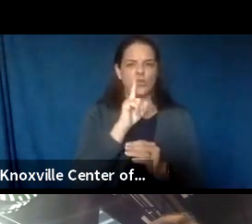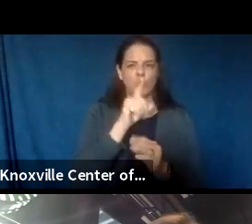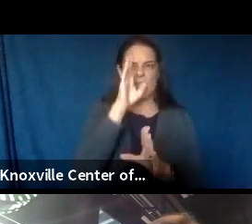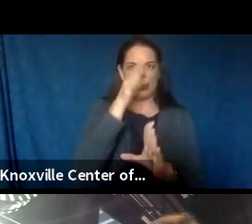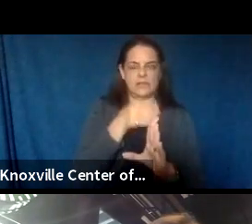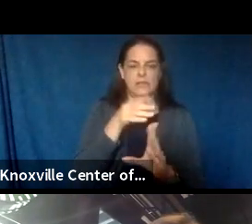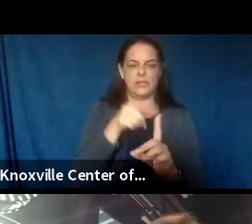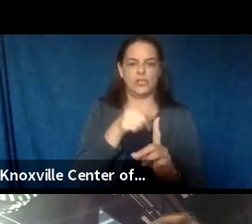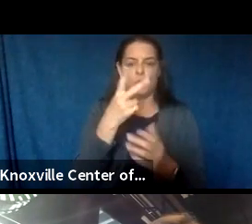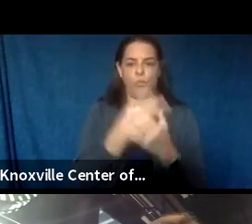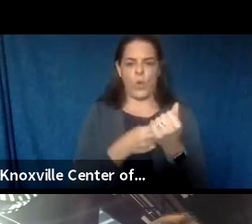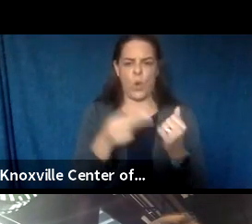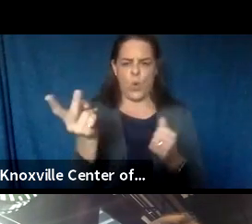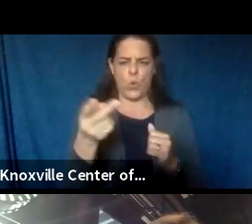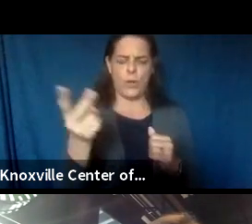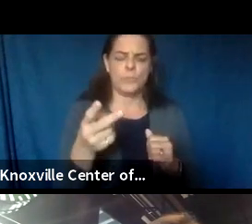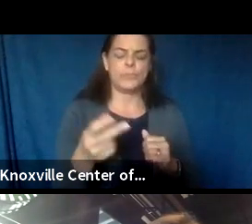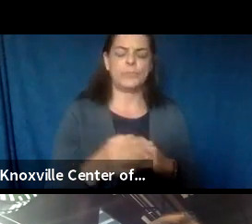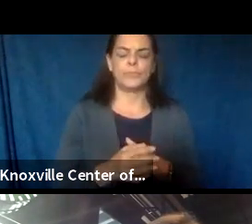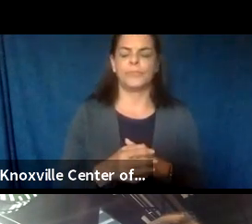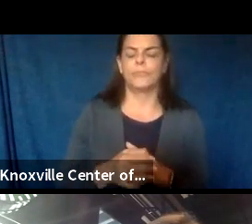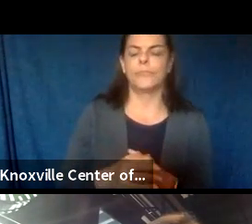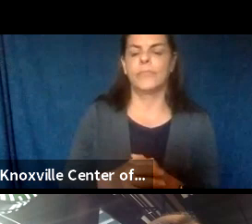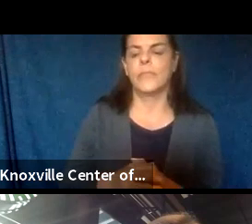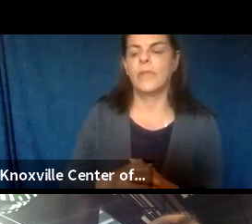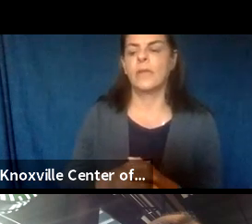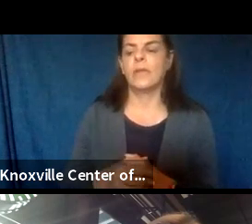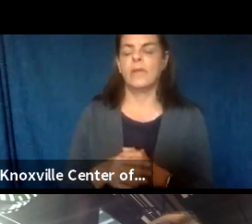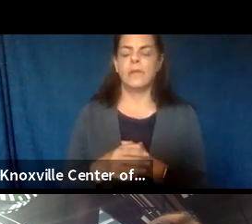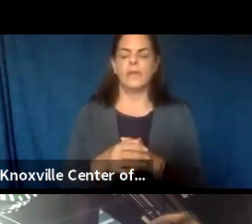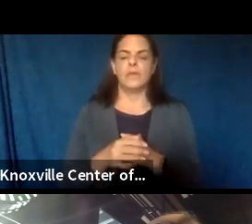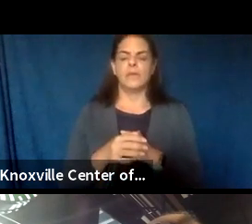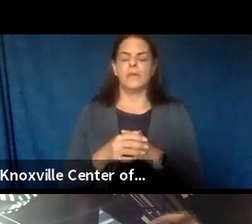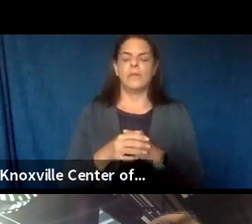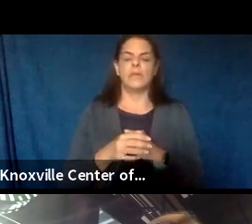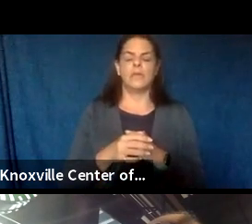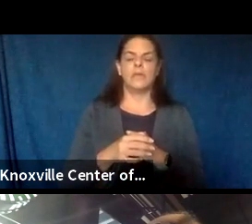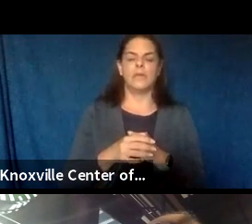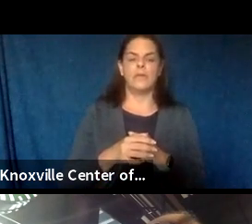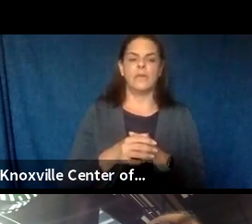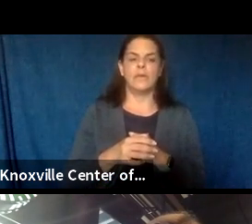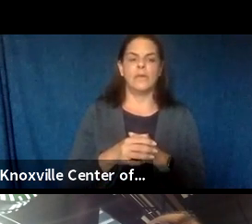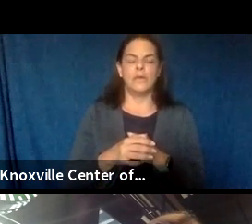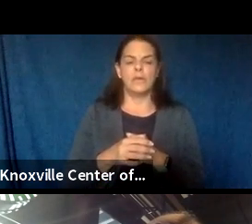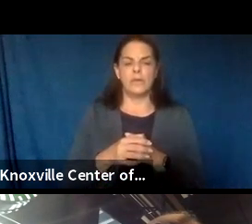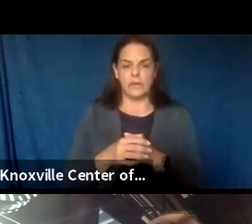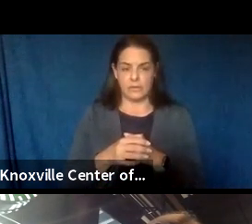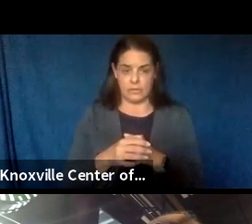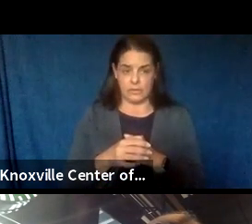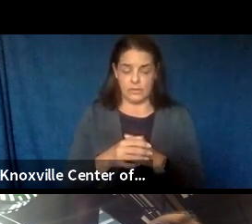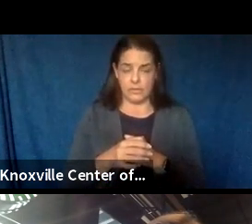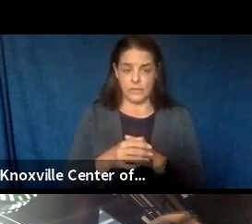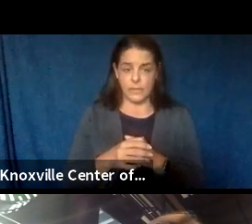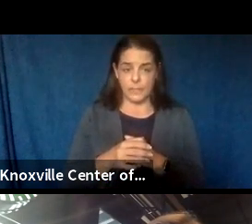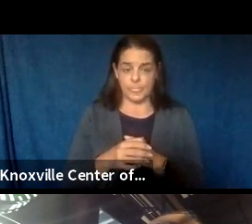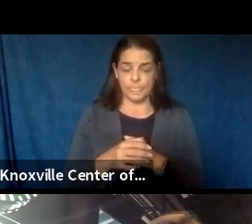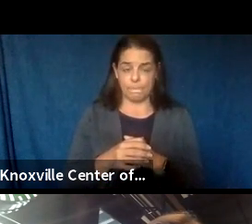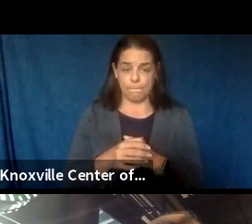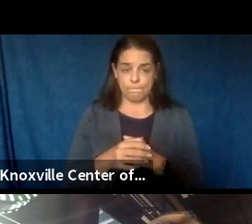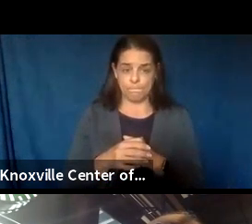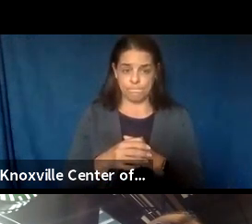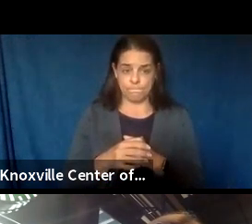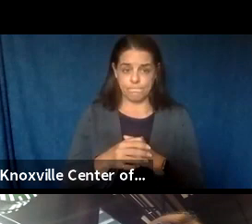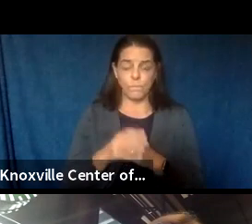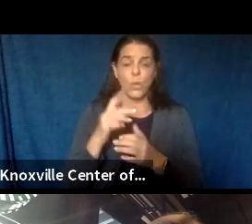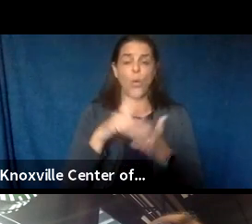directed to both of you, was just that the types of regulations or limitations, if you will, that might